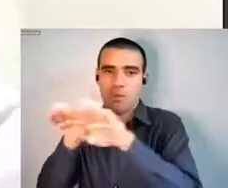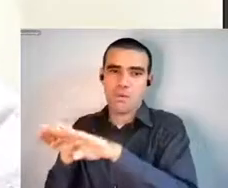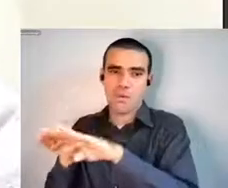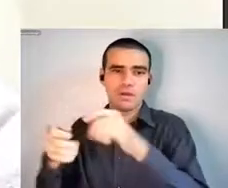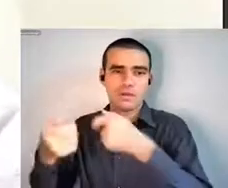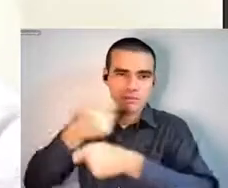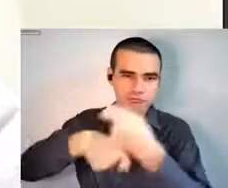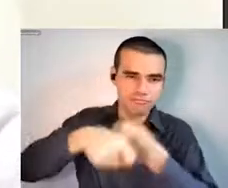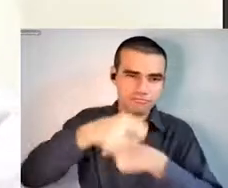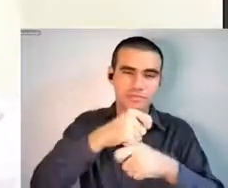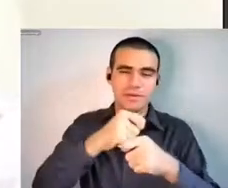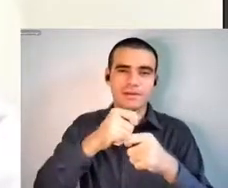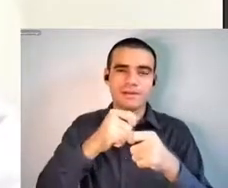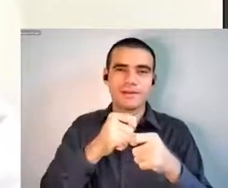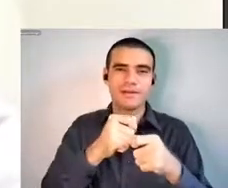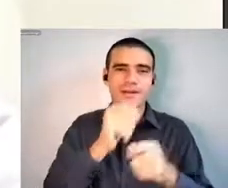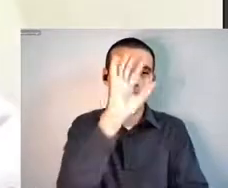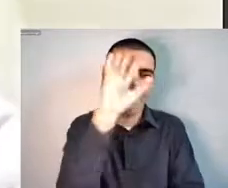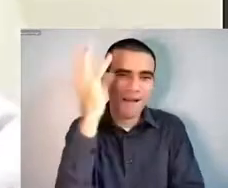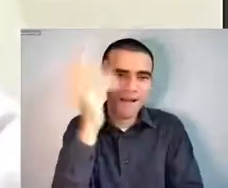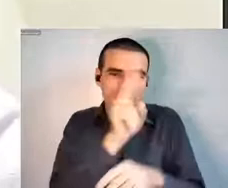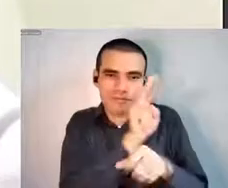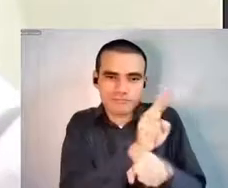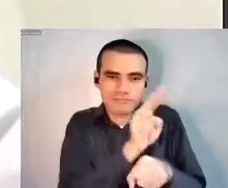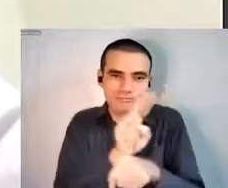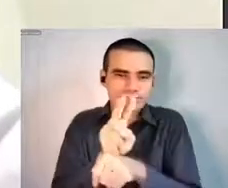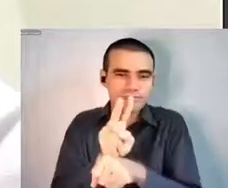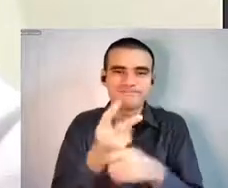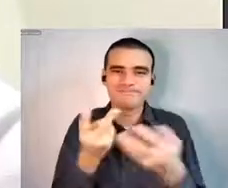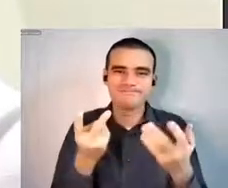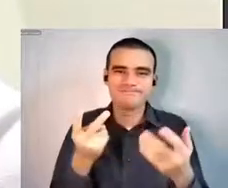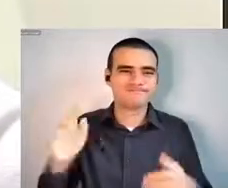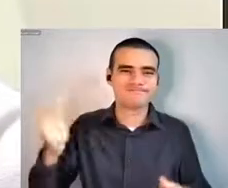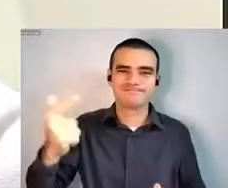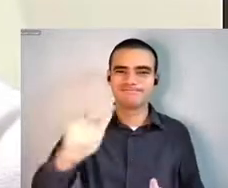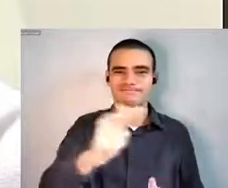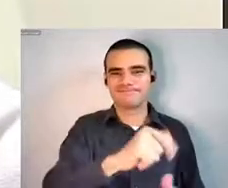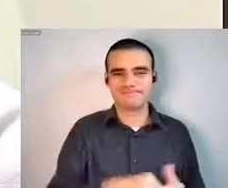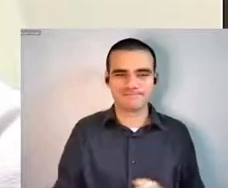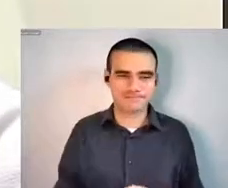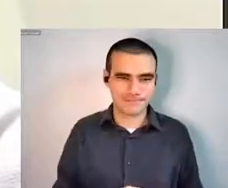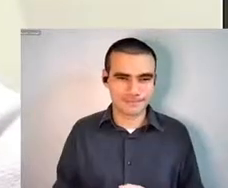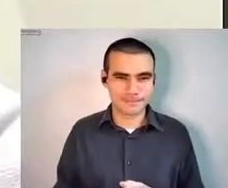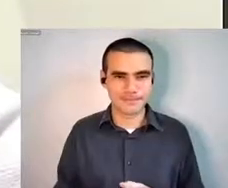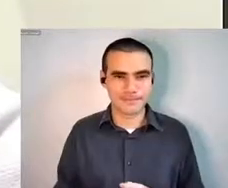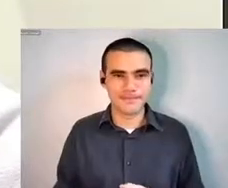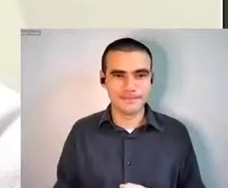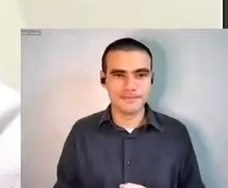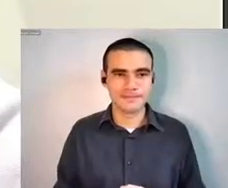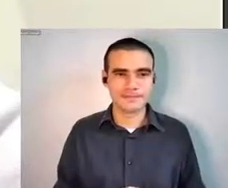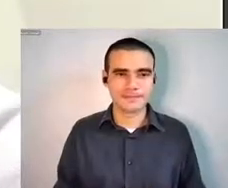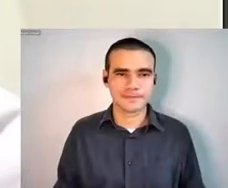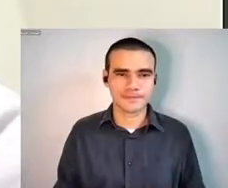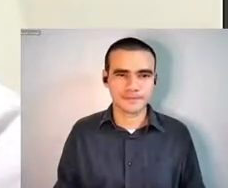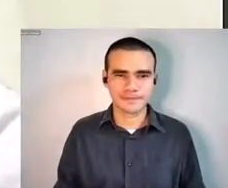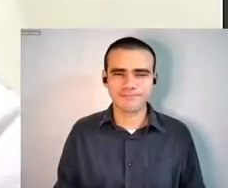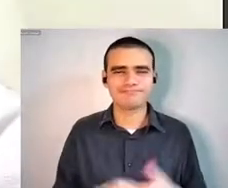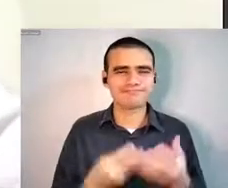Business opportunities with conservation. I think this is the topic. How can